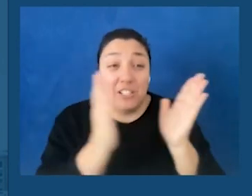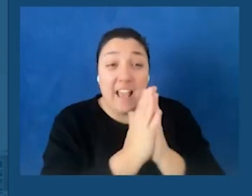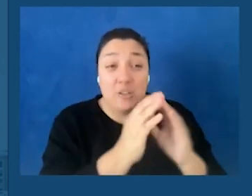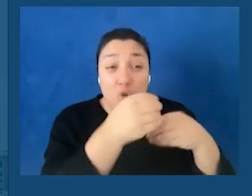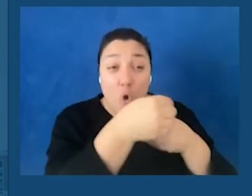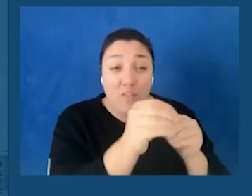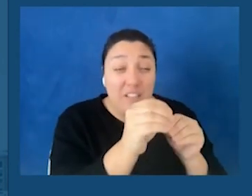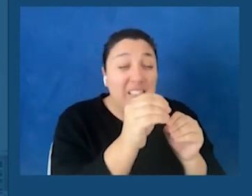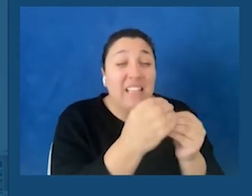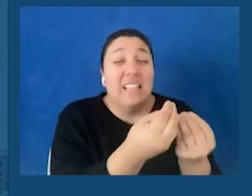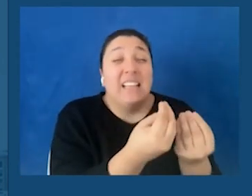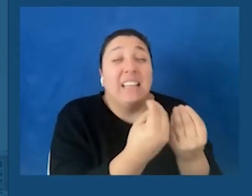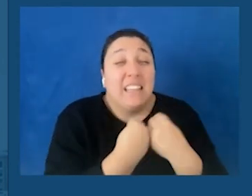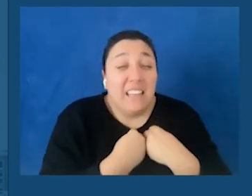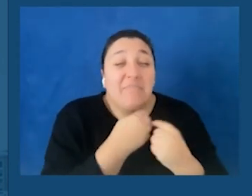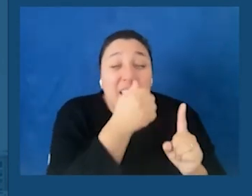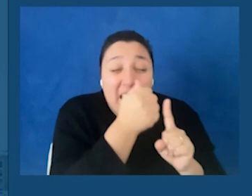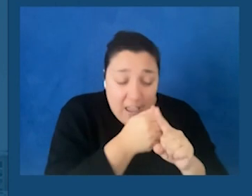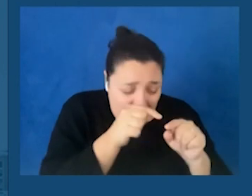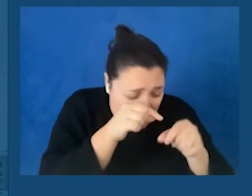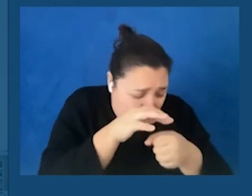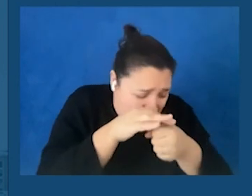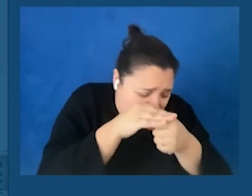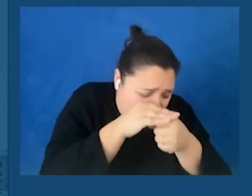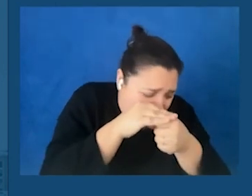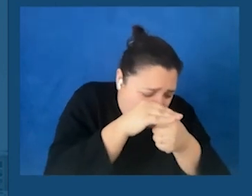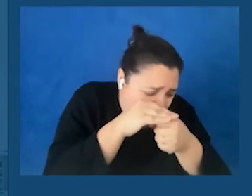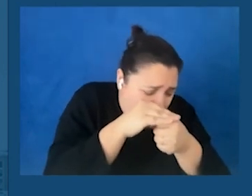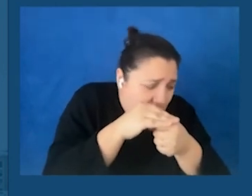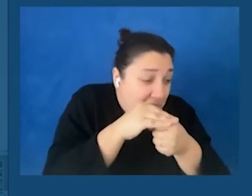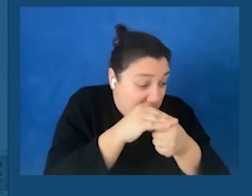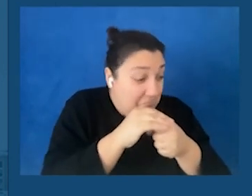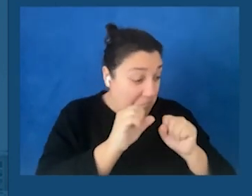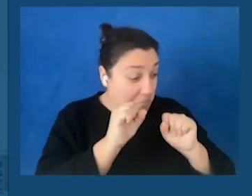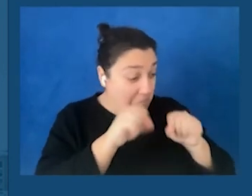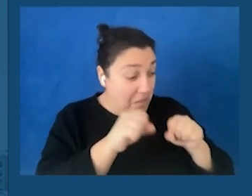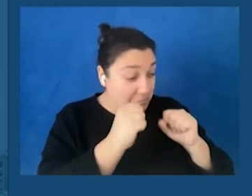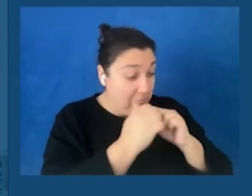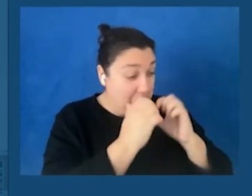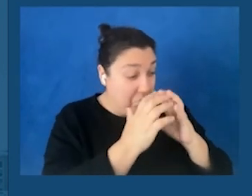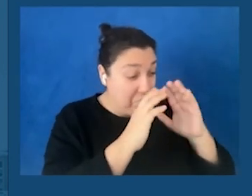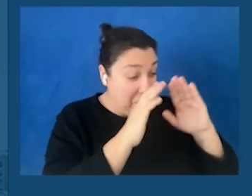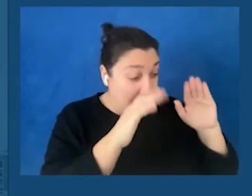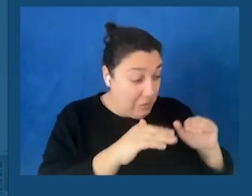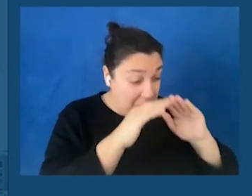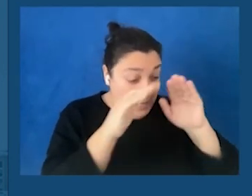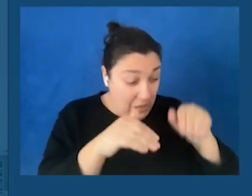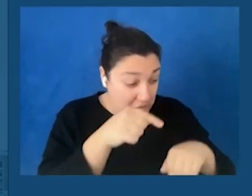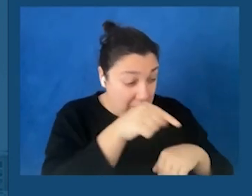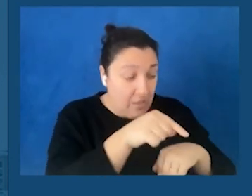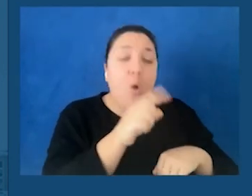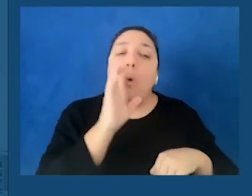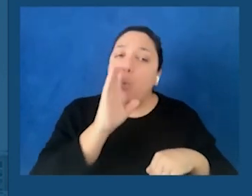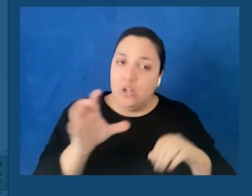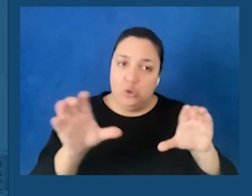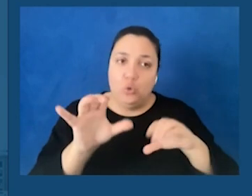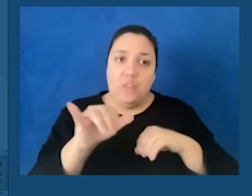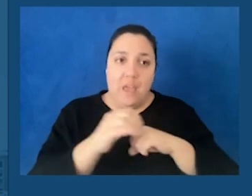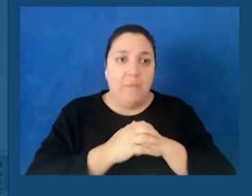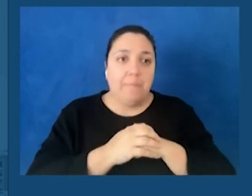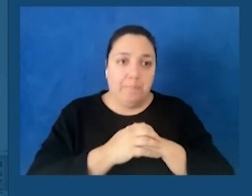of space that the state has control over and figure out whether or not it lends itself to some form of housing there. So we'll do that. We've found ways to